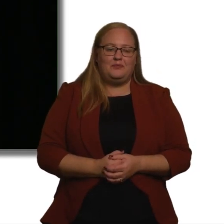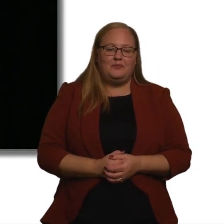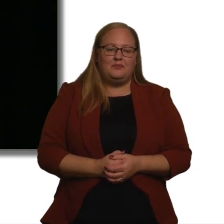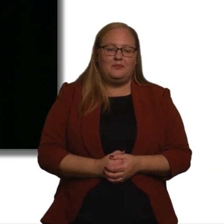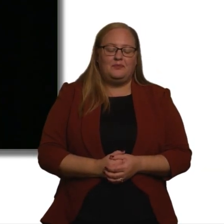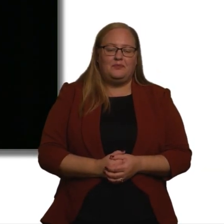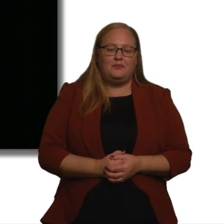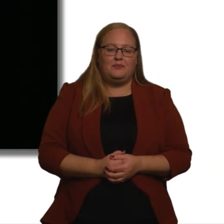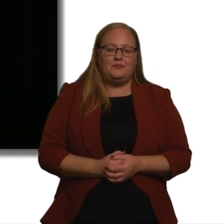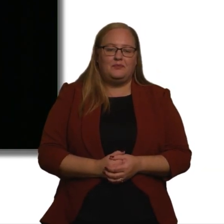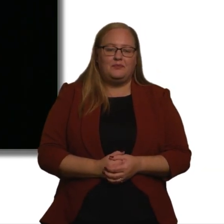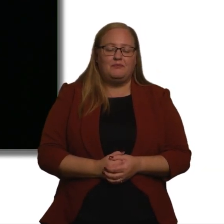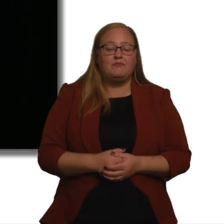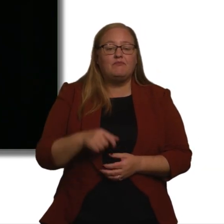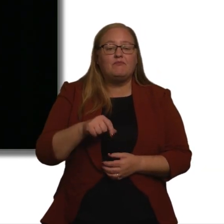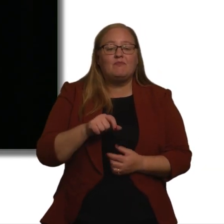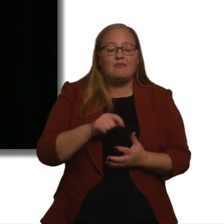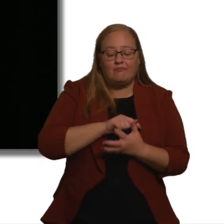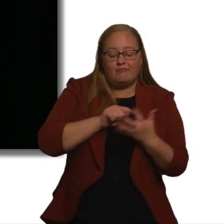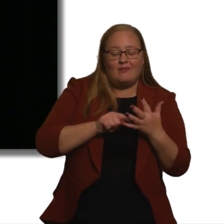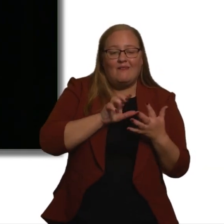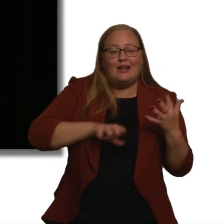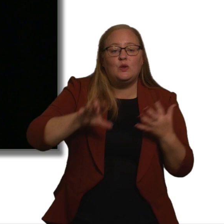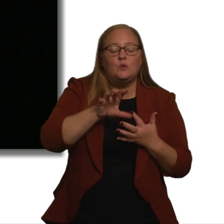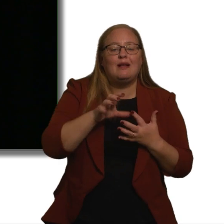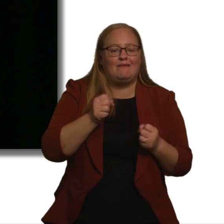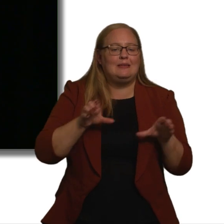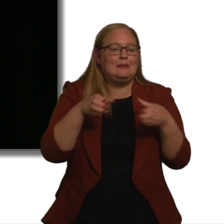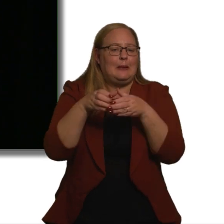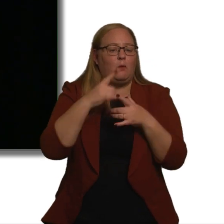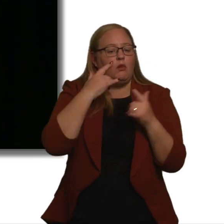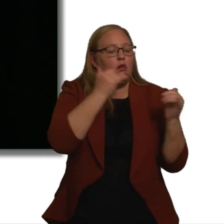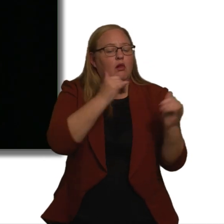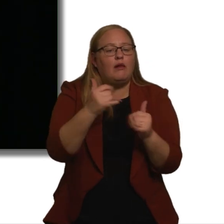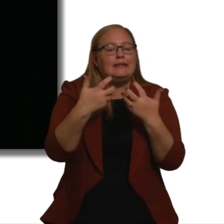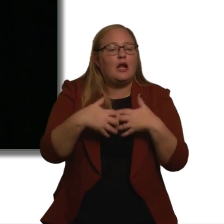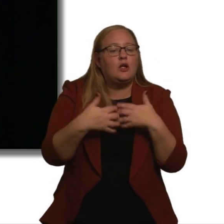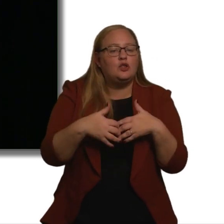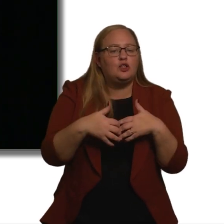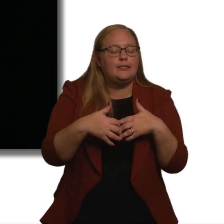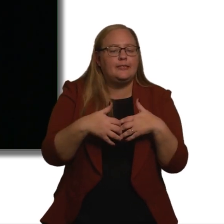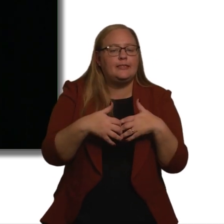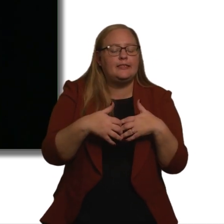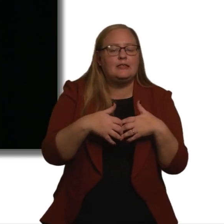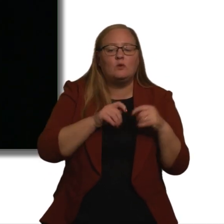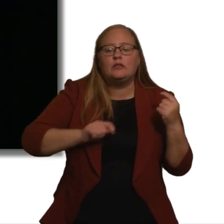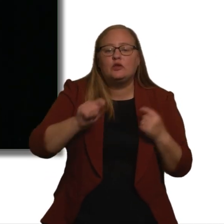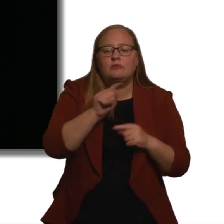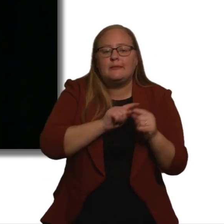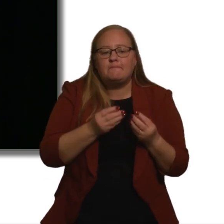small team across our venues tonight who will be keeping an eye on the technology to make sure that the meeting runs